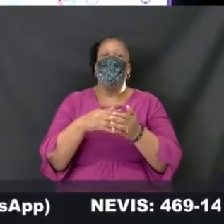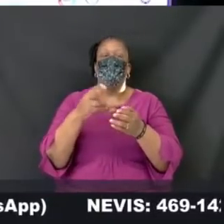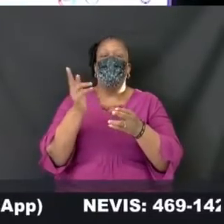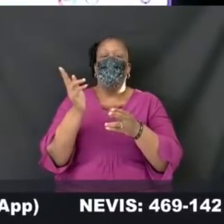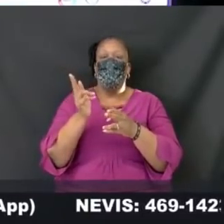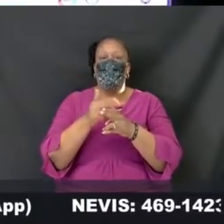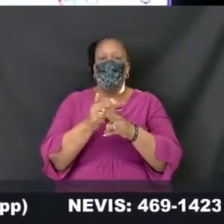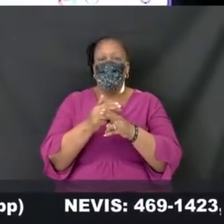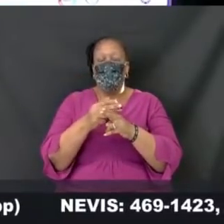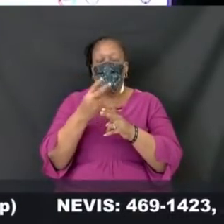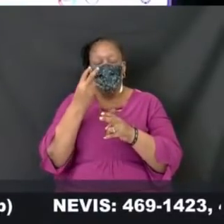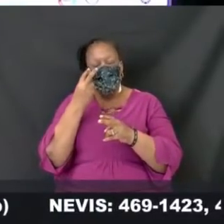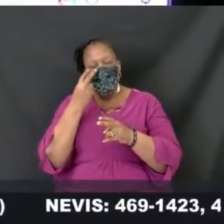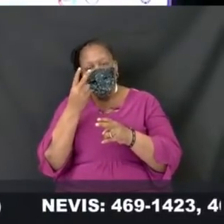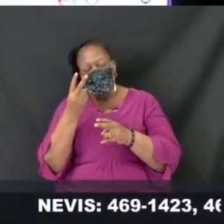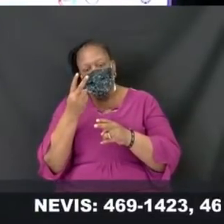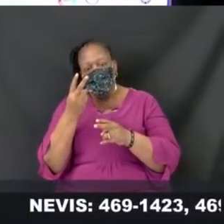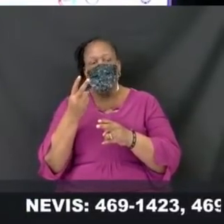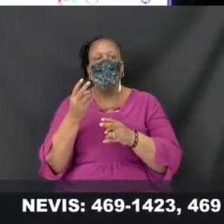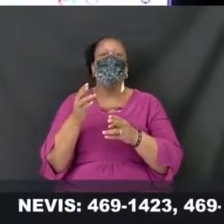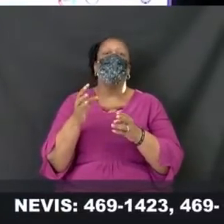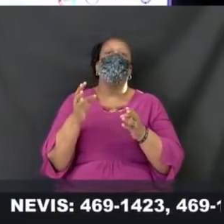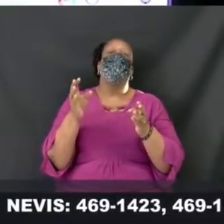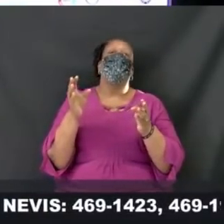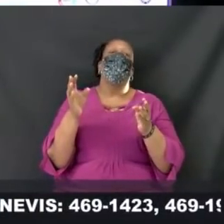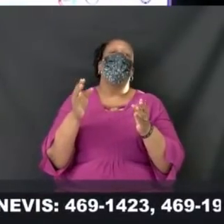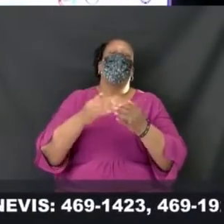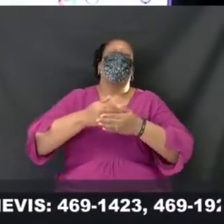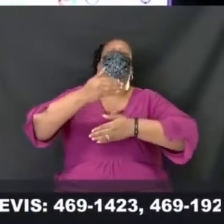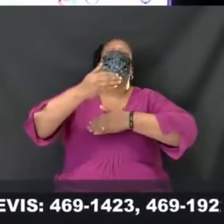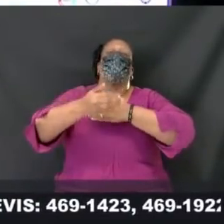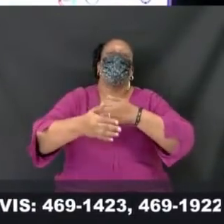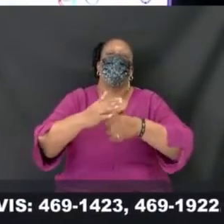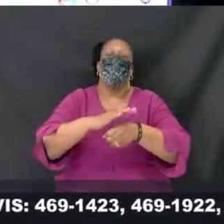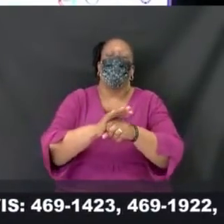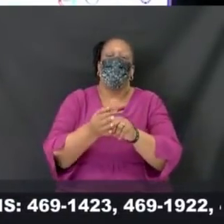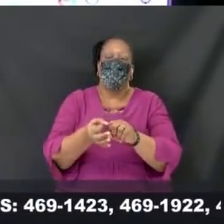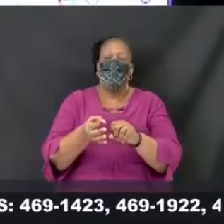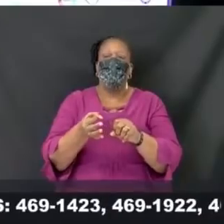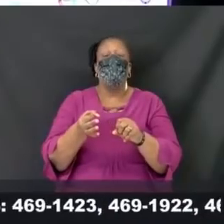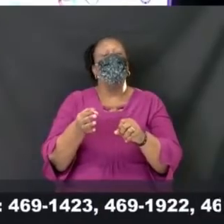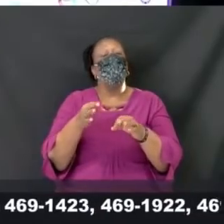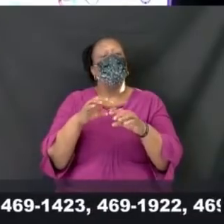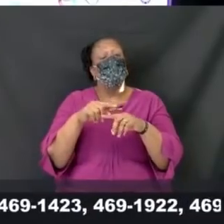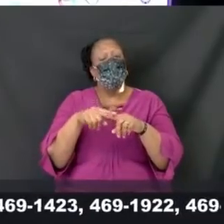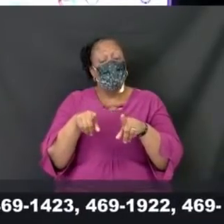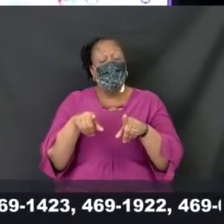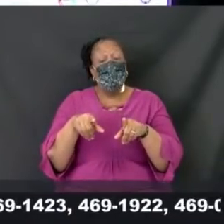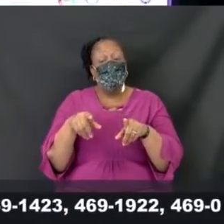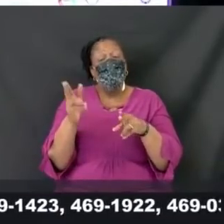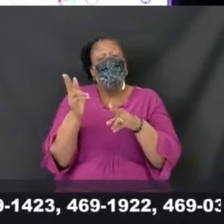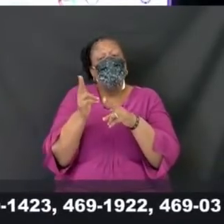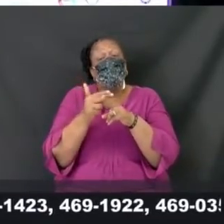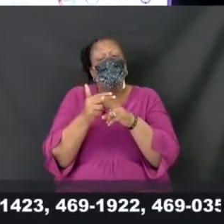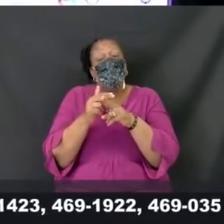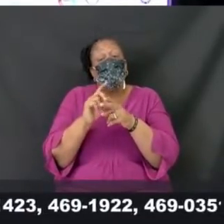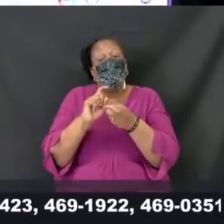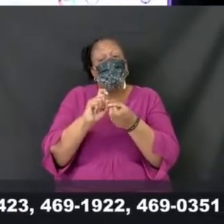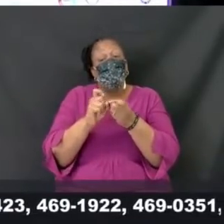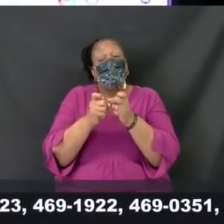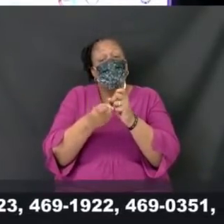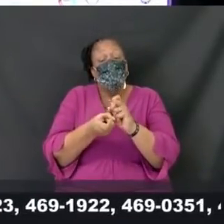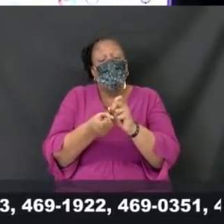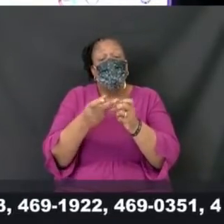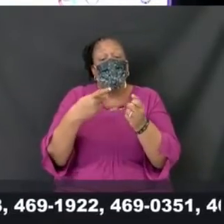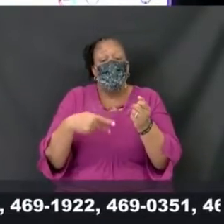this post-COVID era, and we can continue to restore St. Kitts into this new